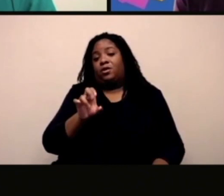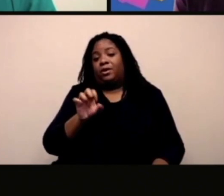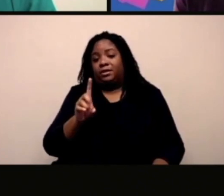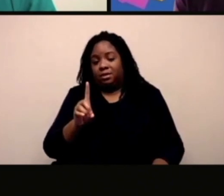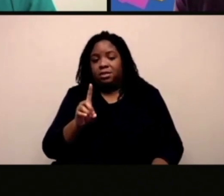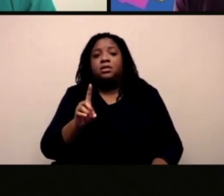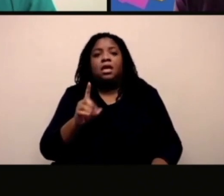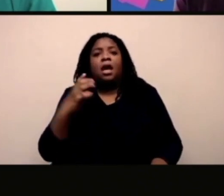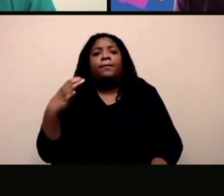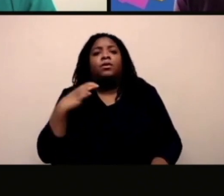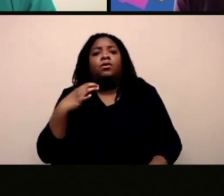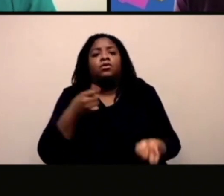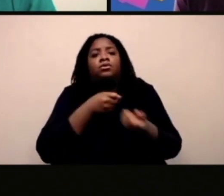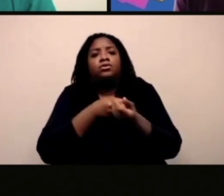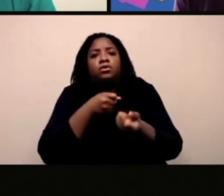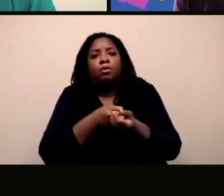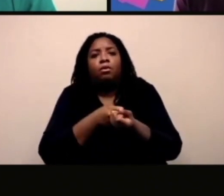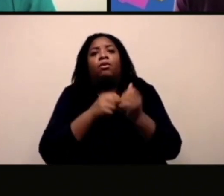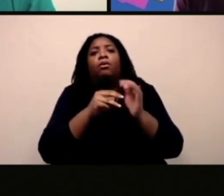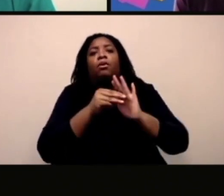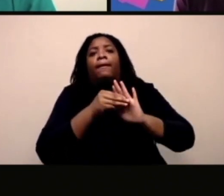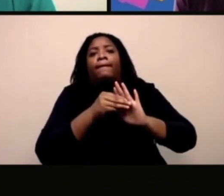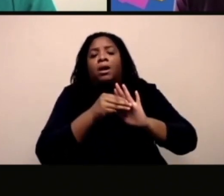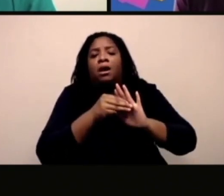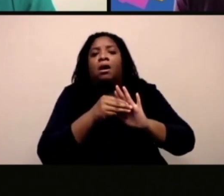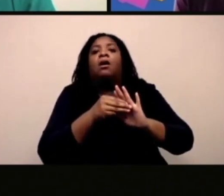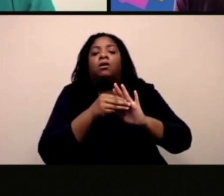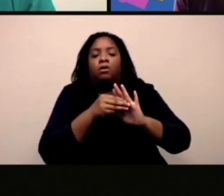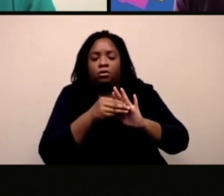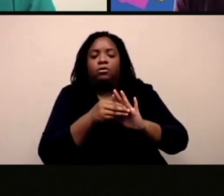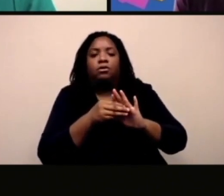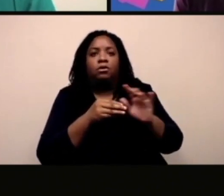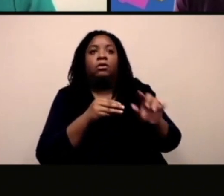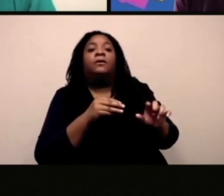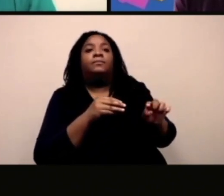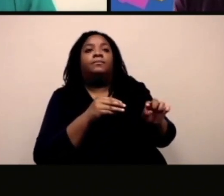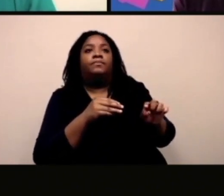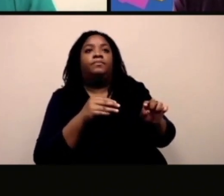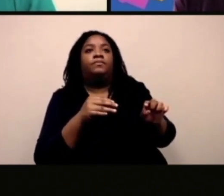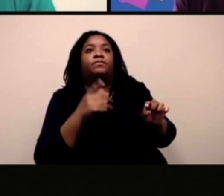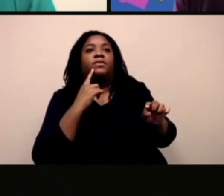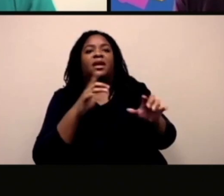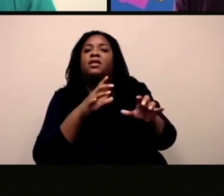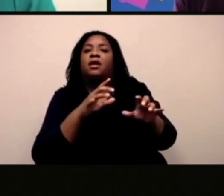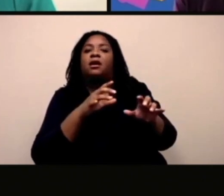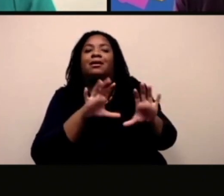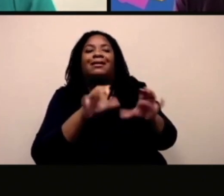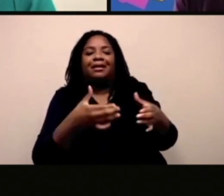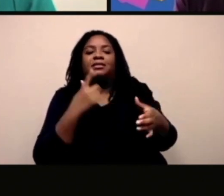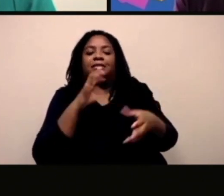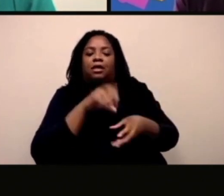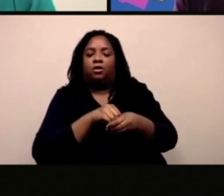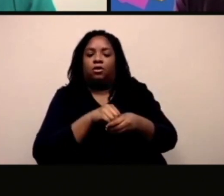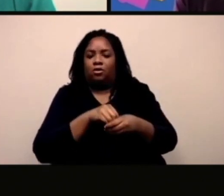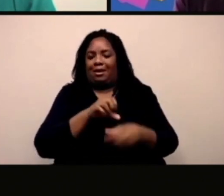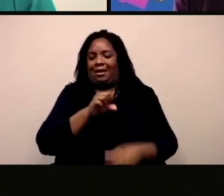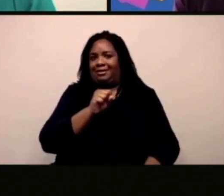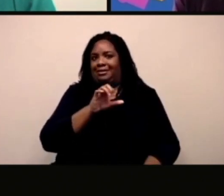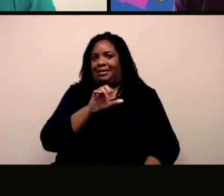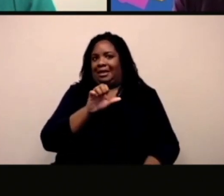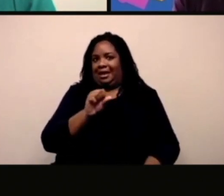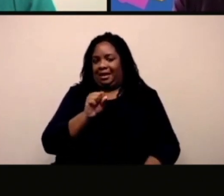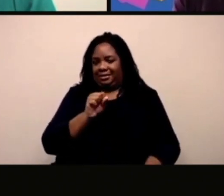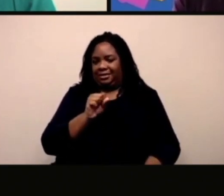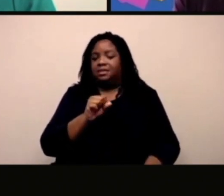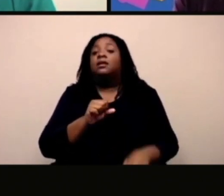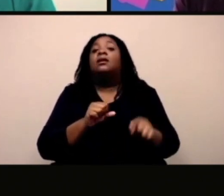basically support and model classroom lessons that integrate CS. And I do that for K through 12 schools. And most recently,